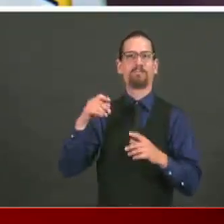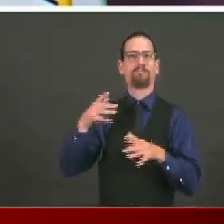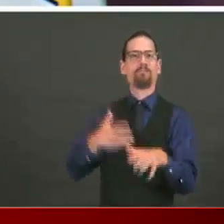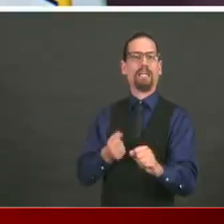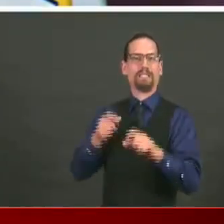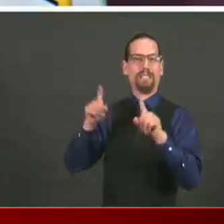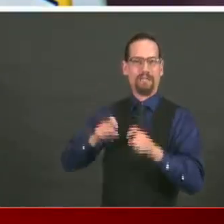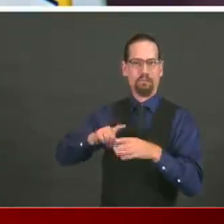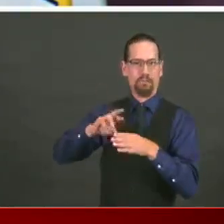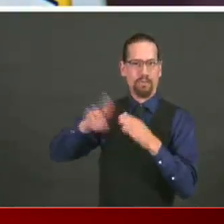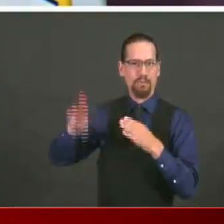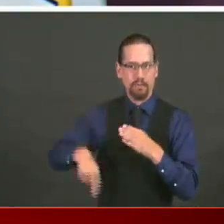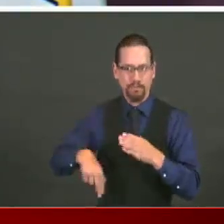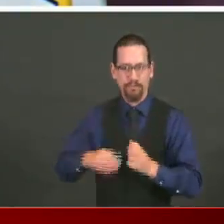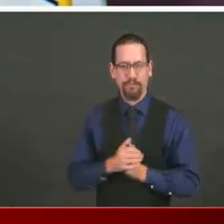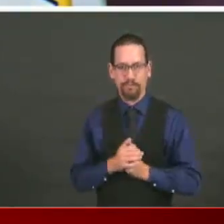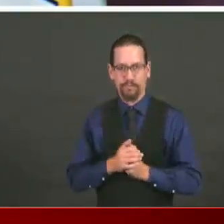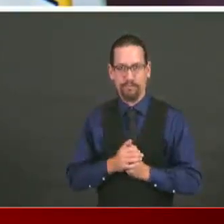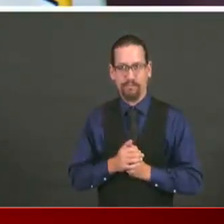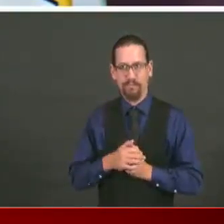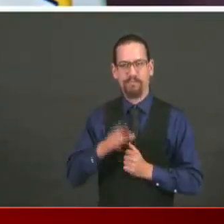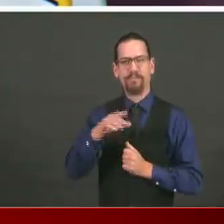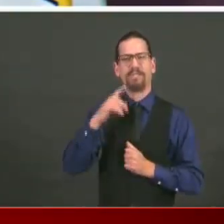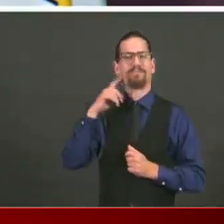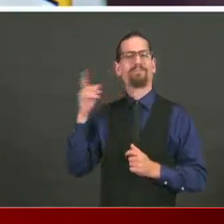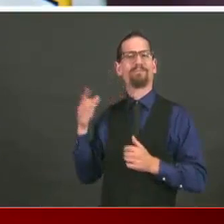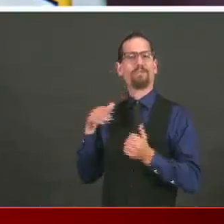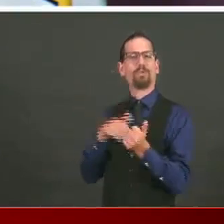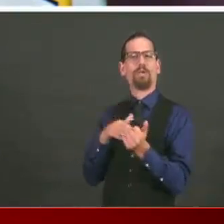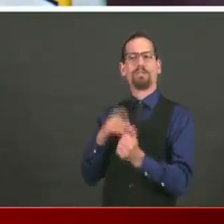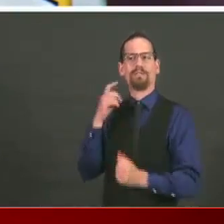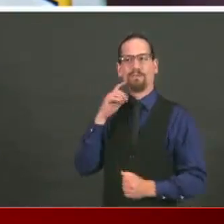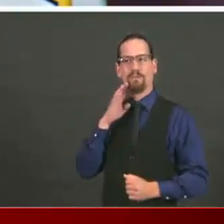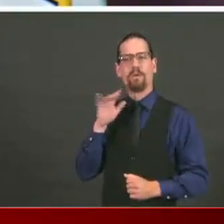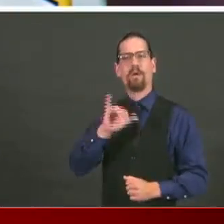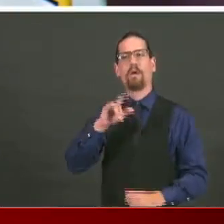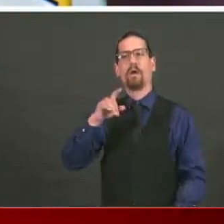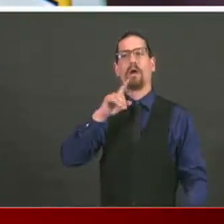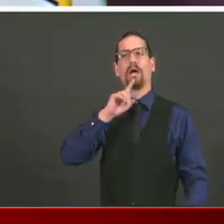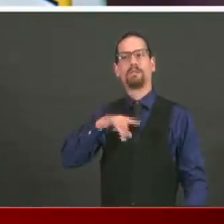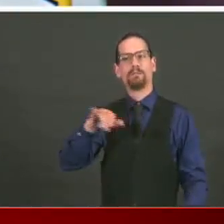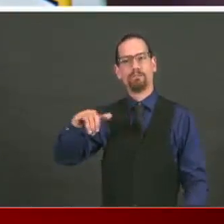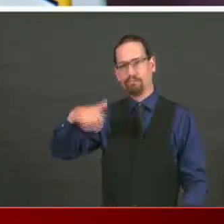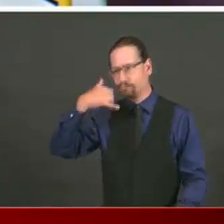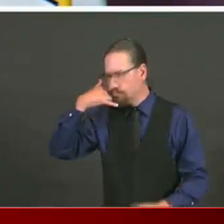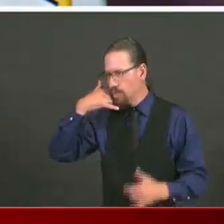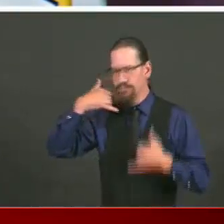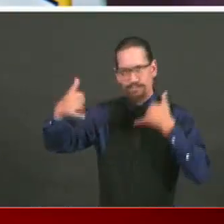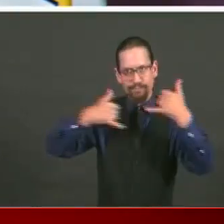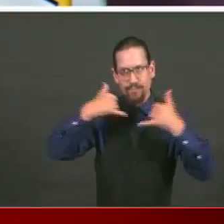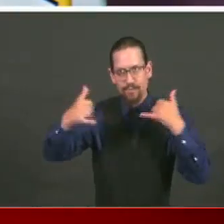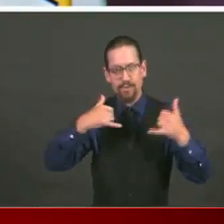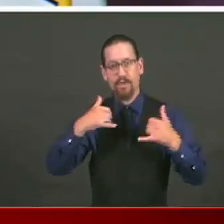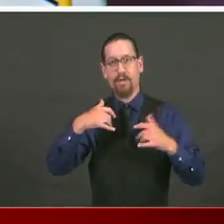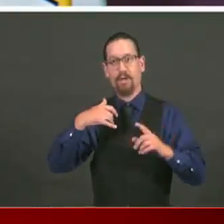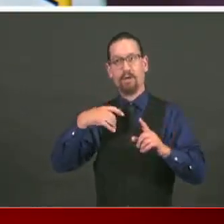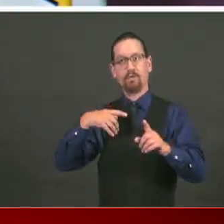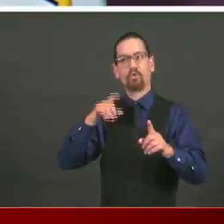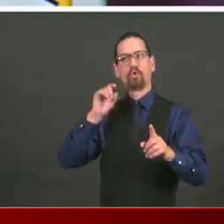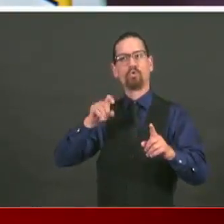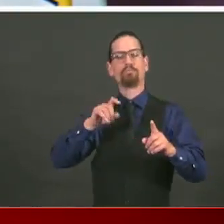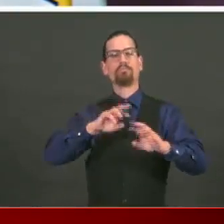more tactful than I am, we need you to pick up the phone and participate in contact tracing if we call you.